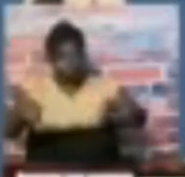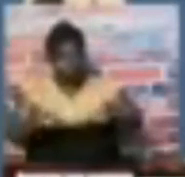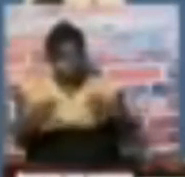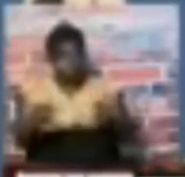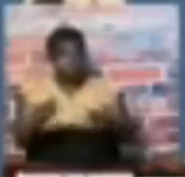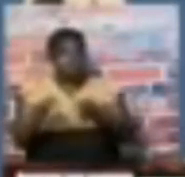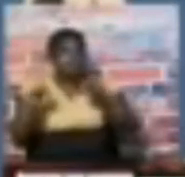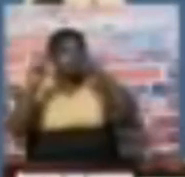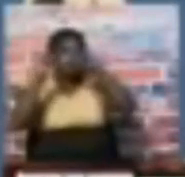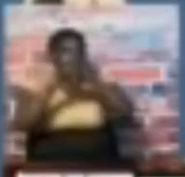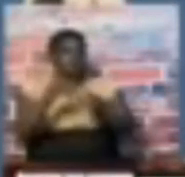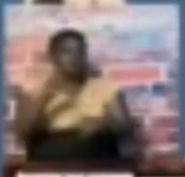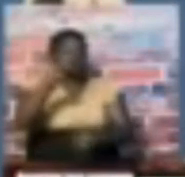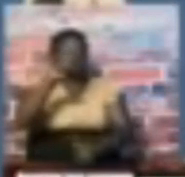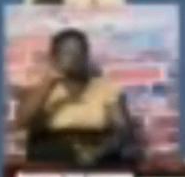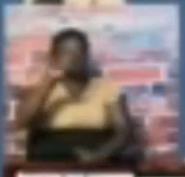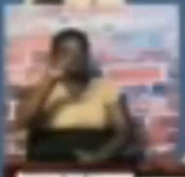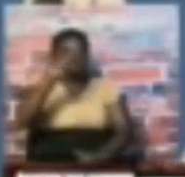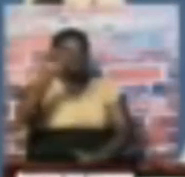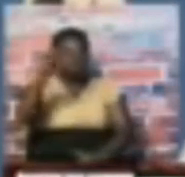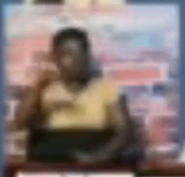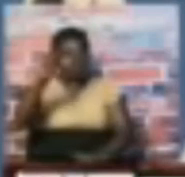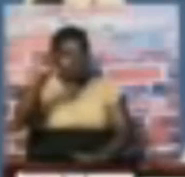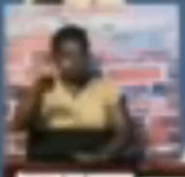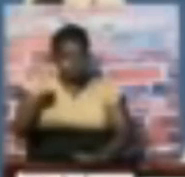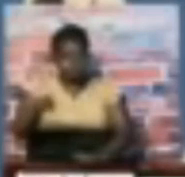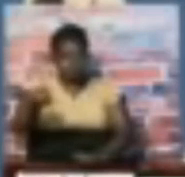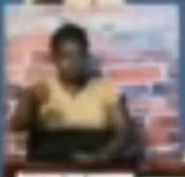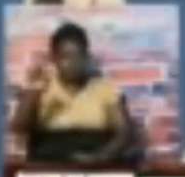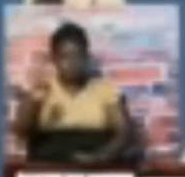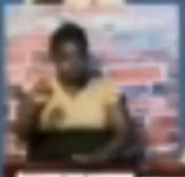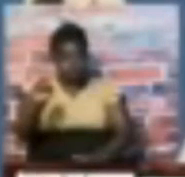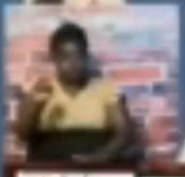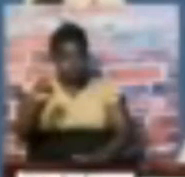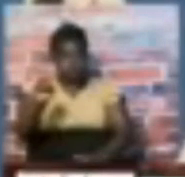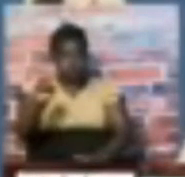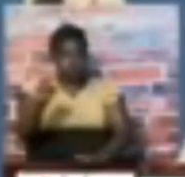Vambeko Enterprises Construction Company, 52 million shillings.